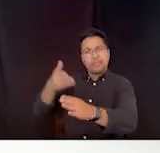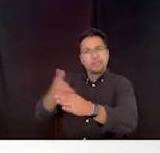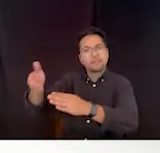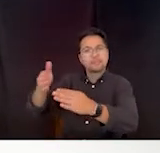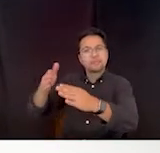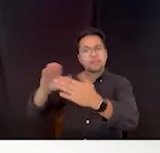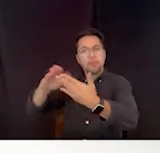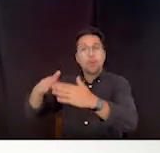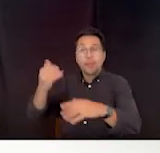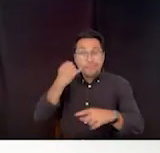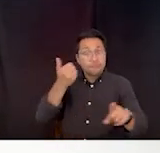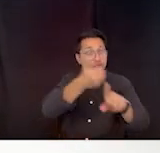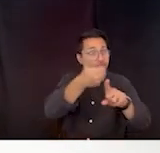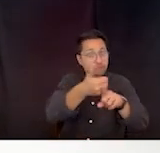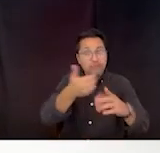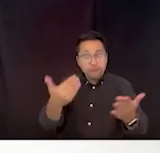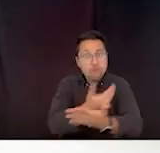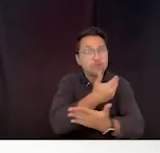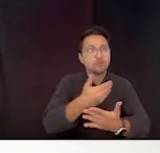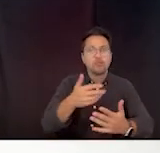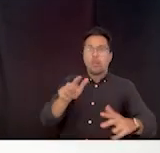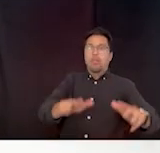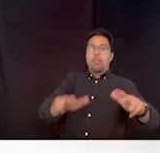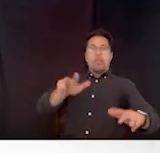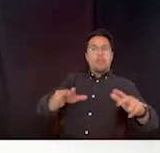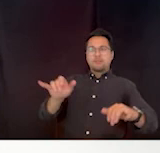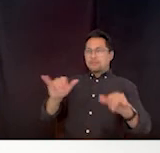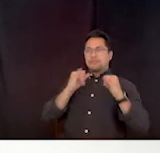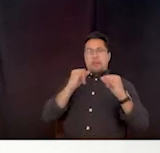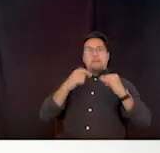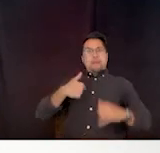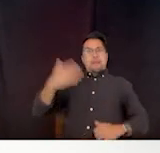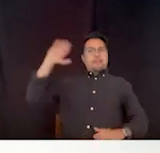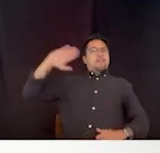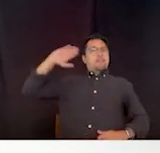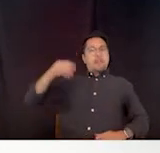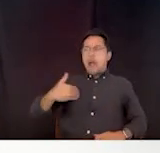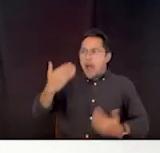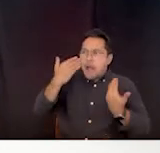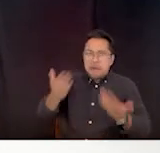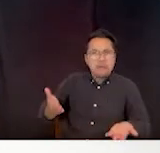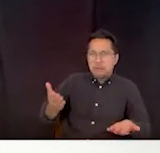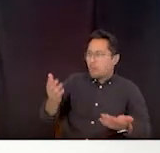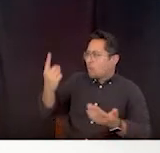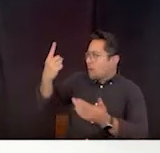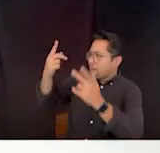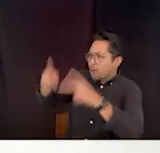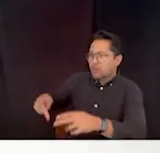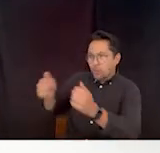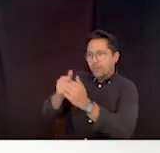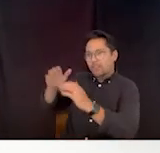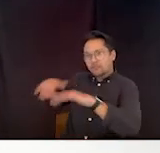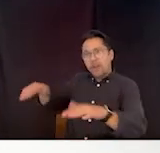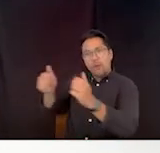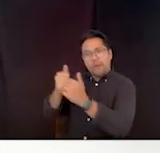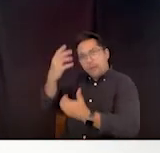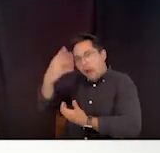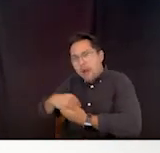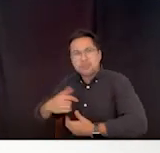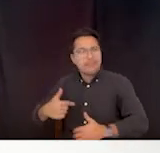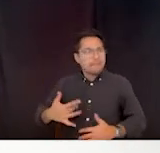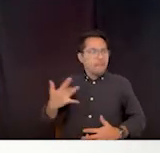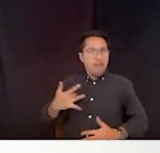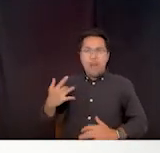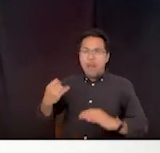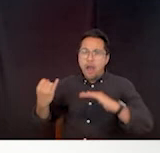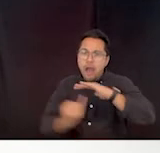this journey, as I was in the beginning, I knew no one that had a child with autism. And I felt isolated